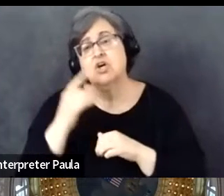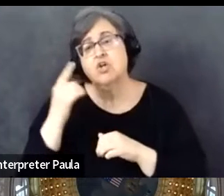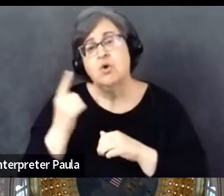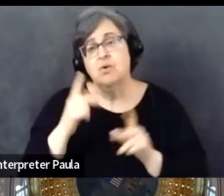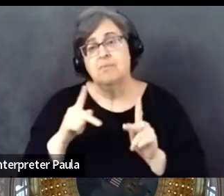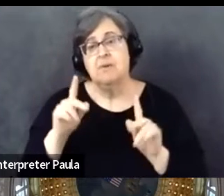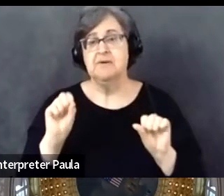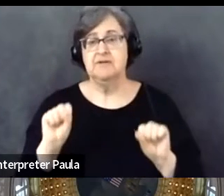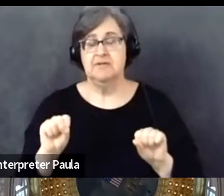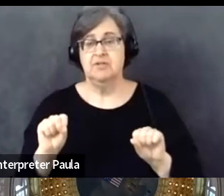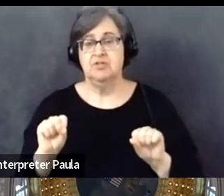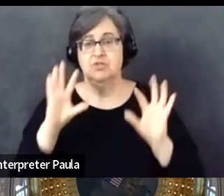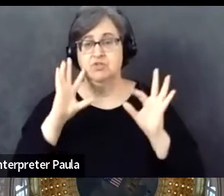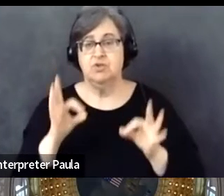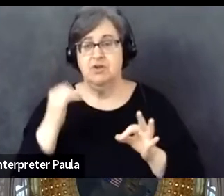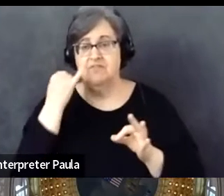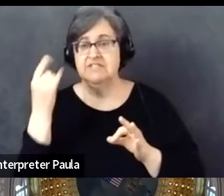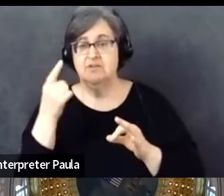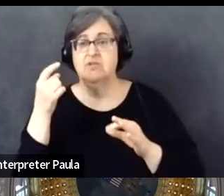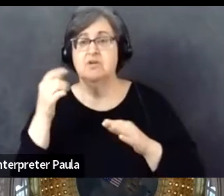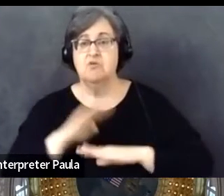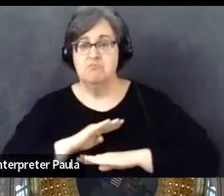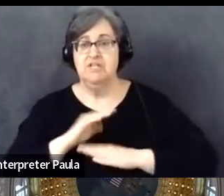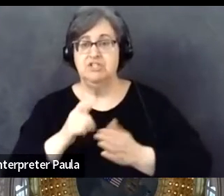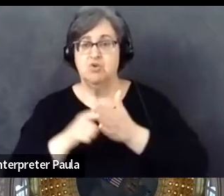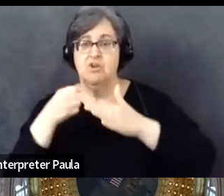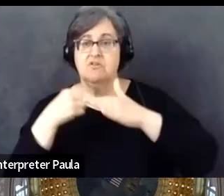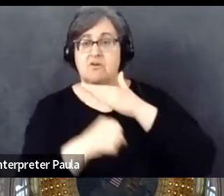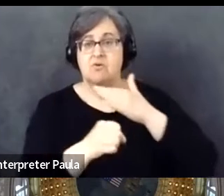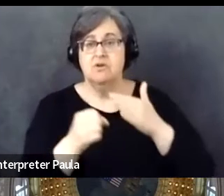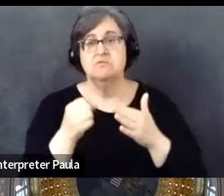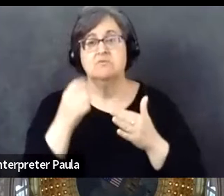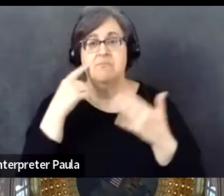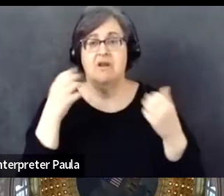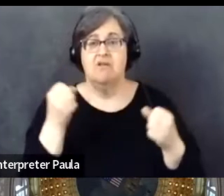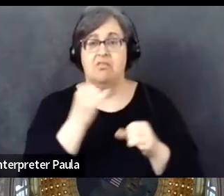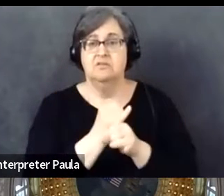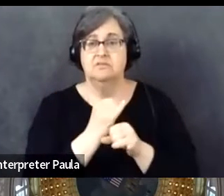ones that can determine if somebody meets the criteria. So